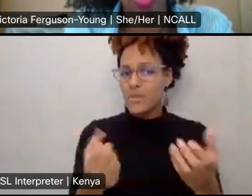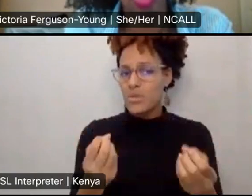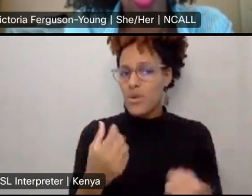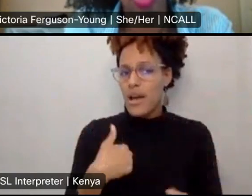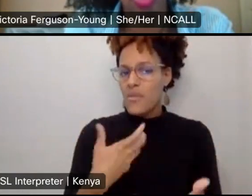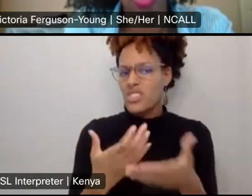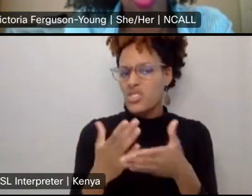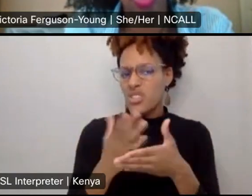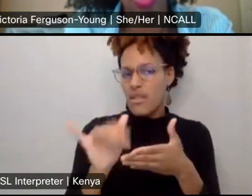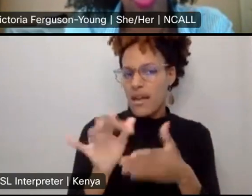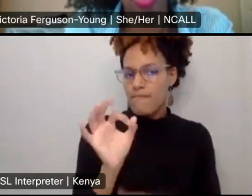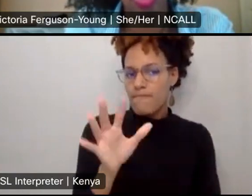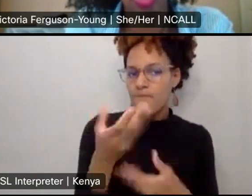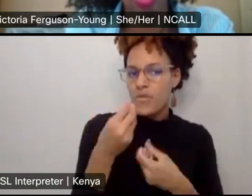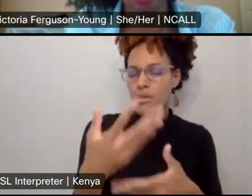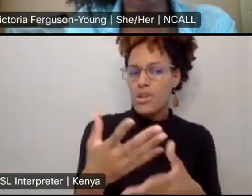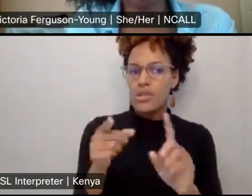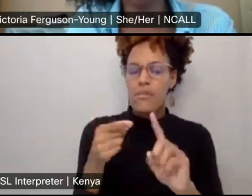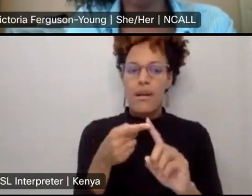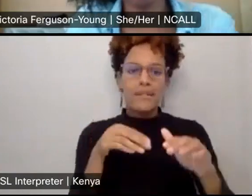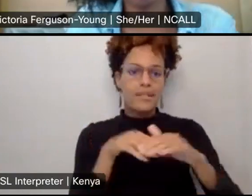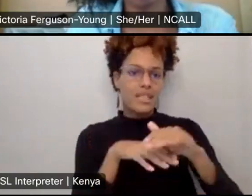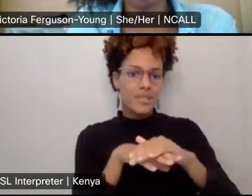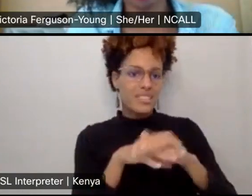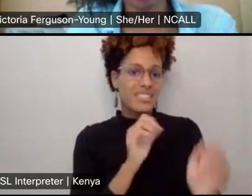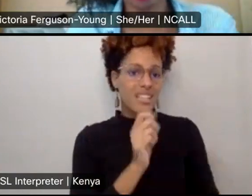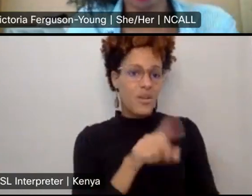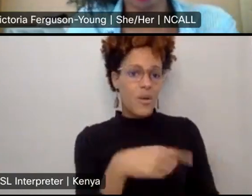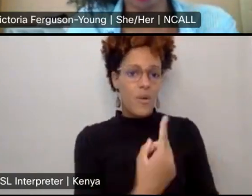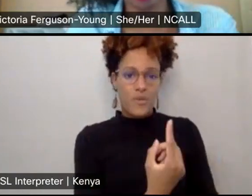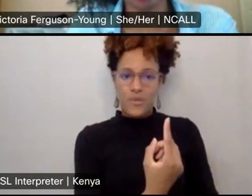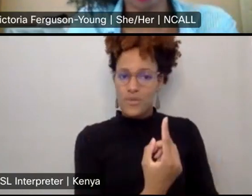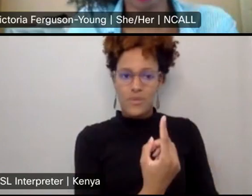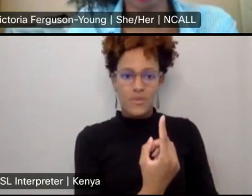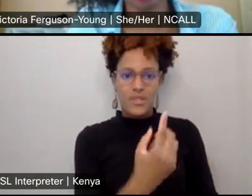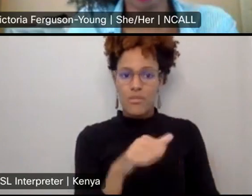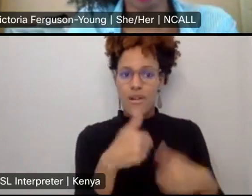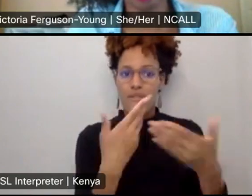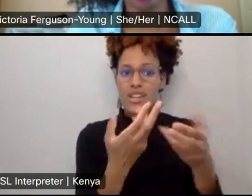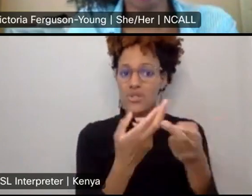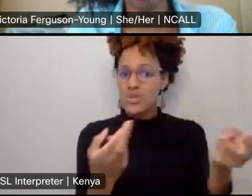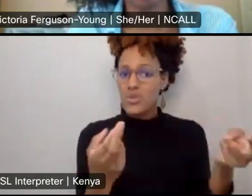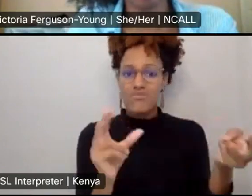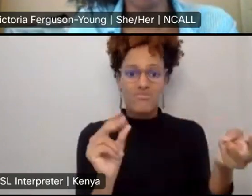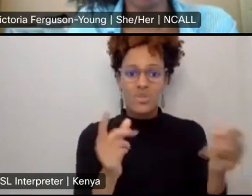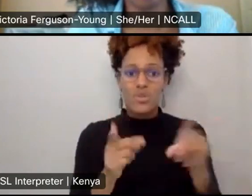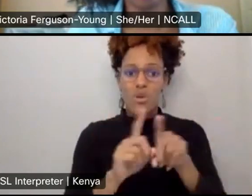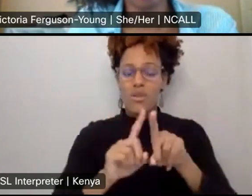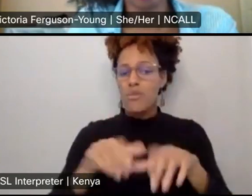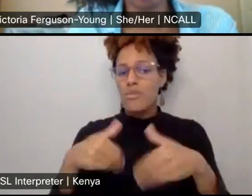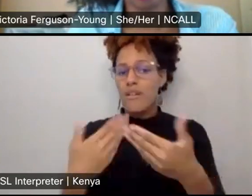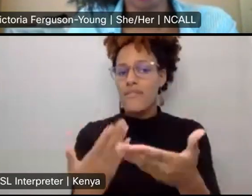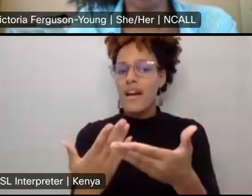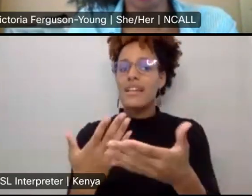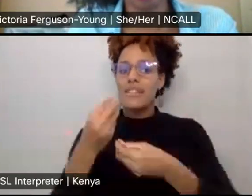like to share that in terms of like accessibility. It's not just providing resources, it's also providing